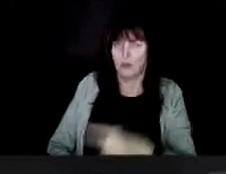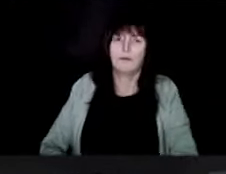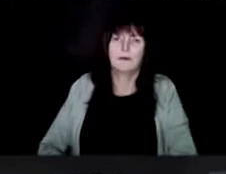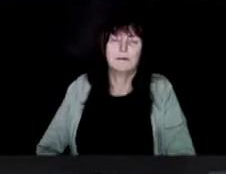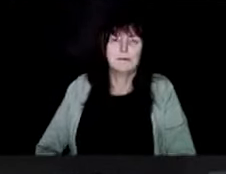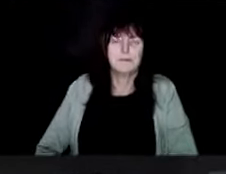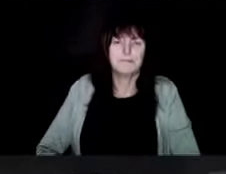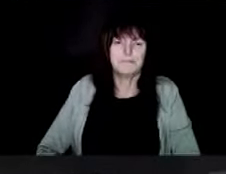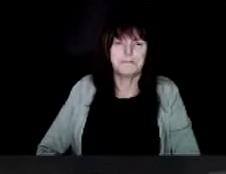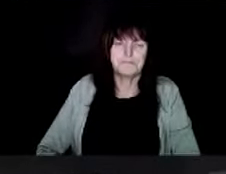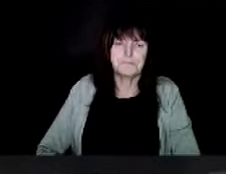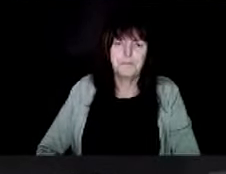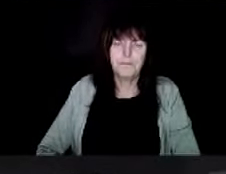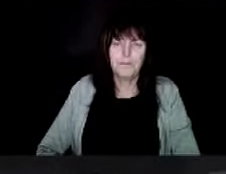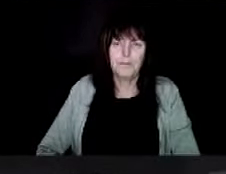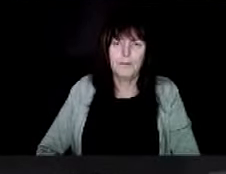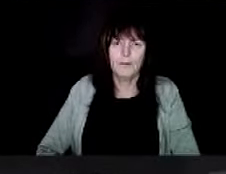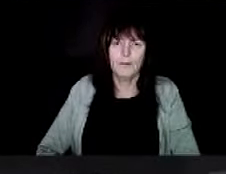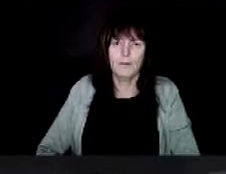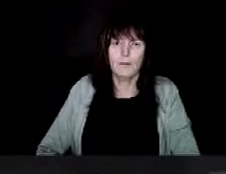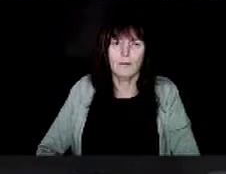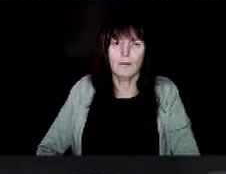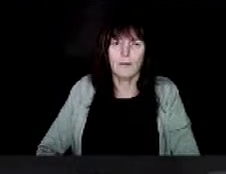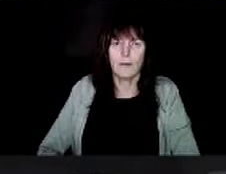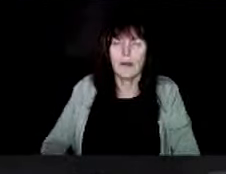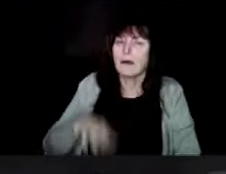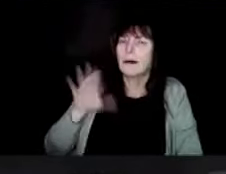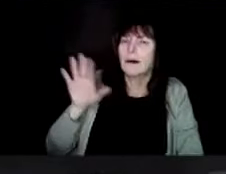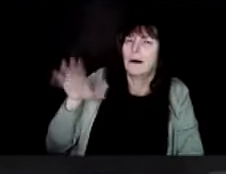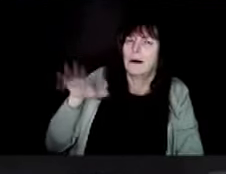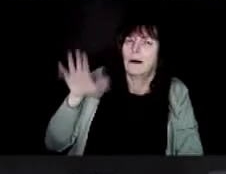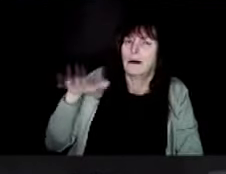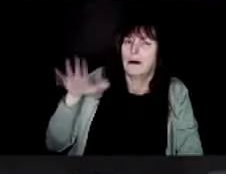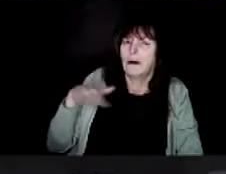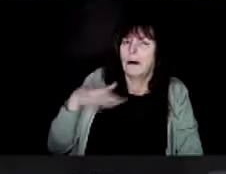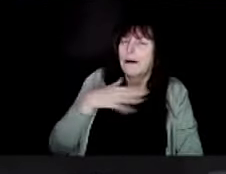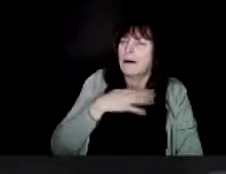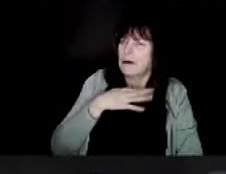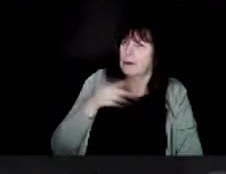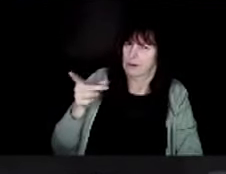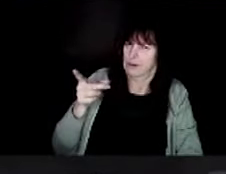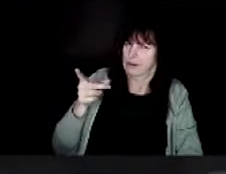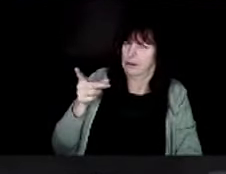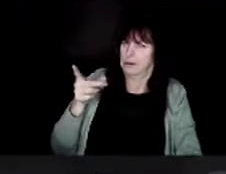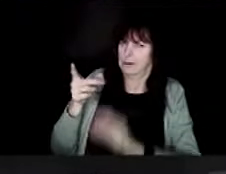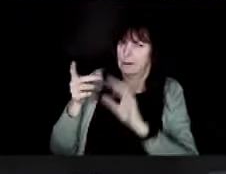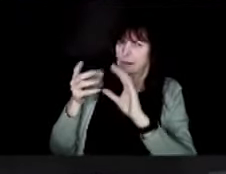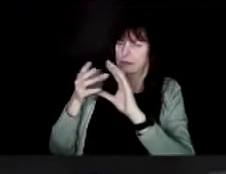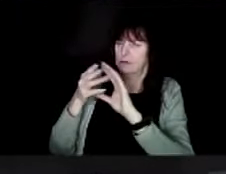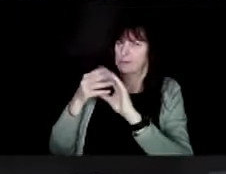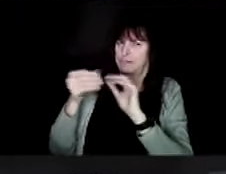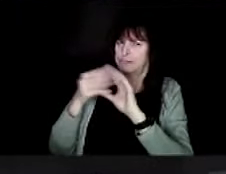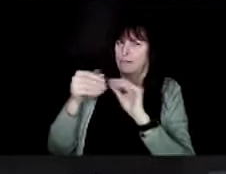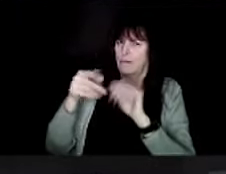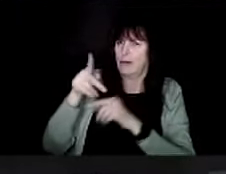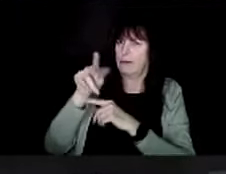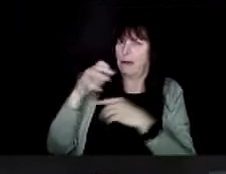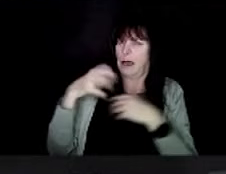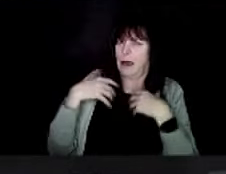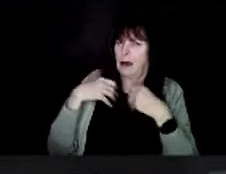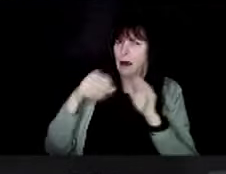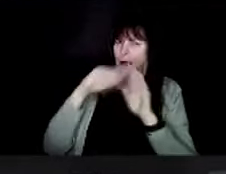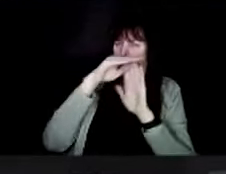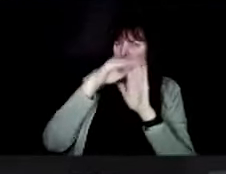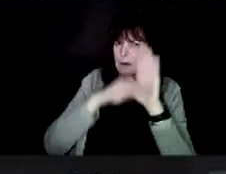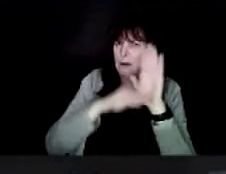when you say slowly decrease the public health measures so we don't have a rush, what do you think that